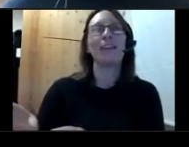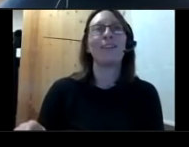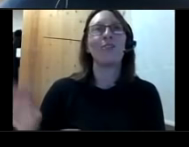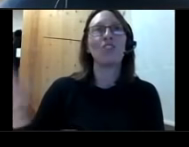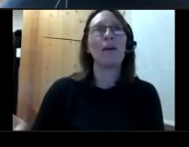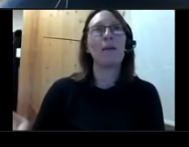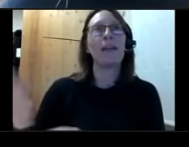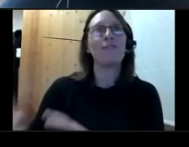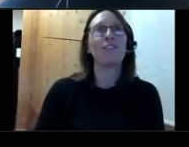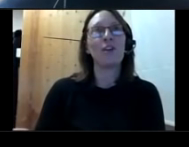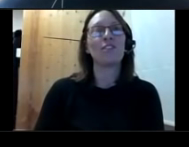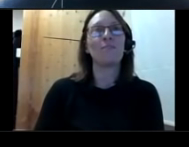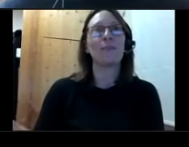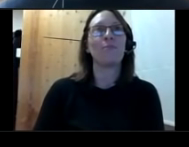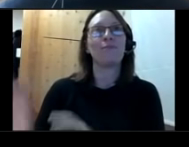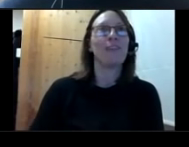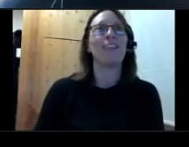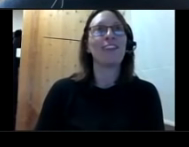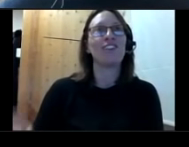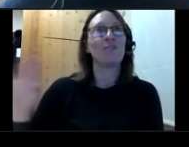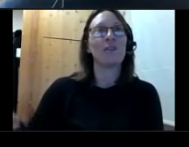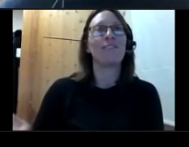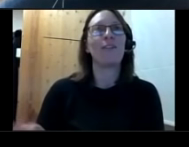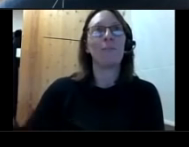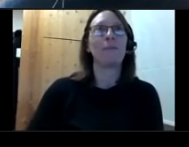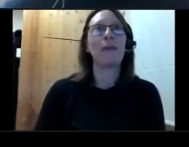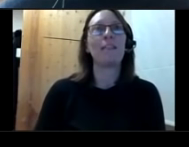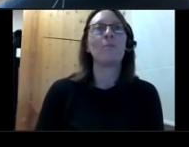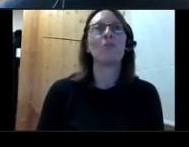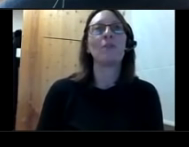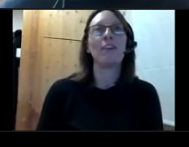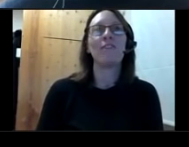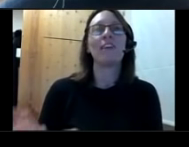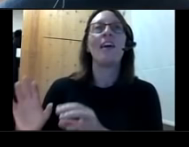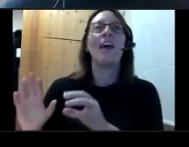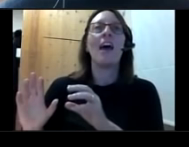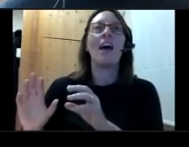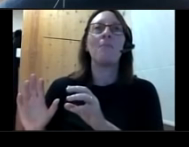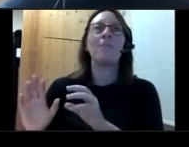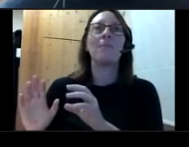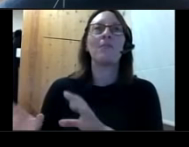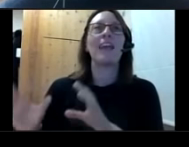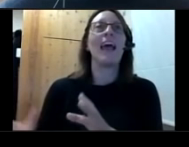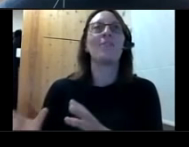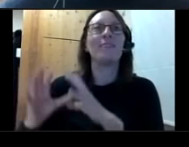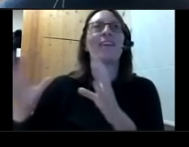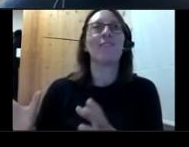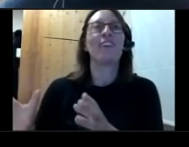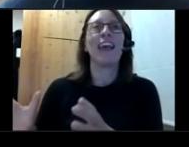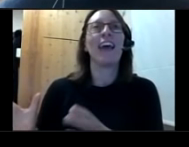tweet handle on the chat pane, and if there's questions people haven't had a chance to answer, I can pick them up on Twitter after. People say,